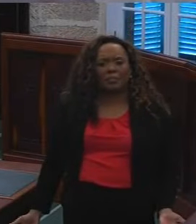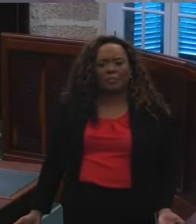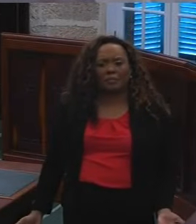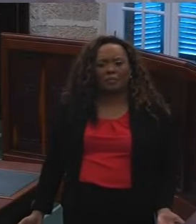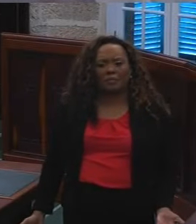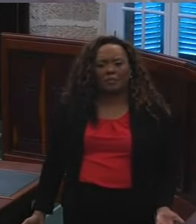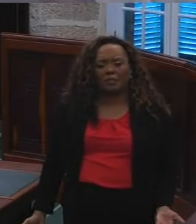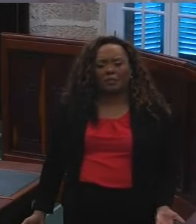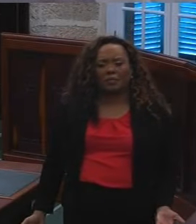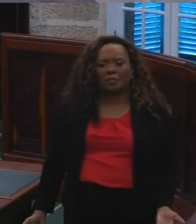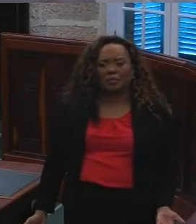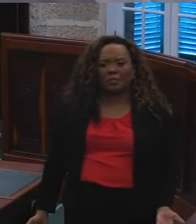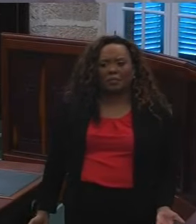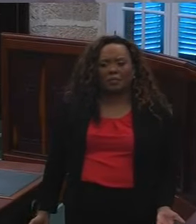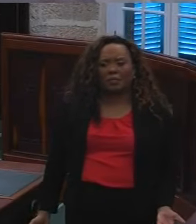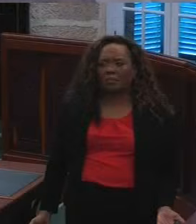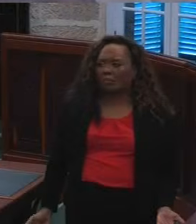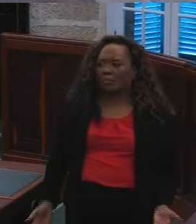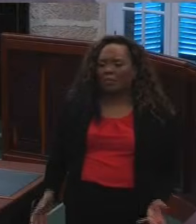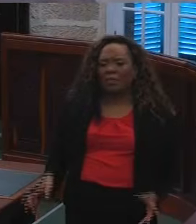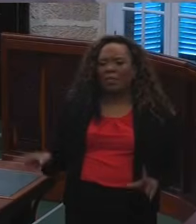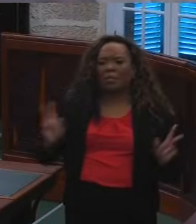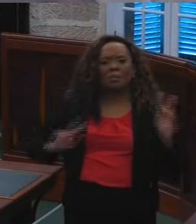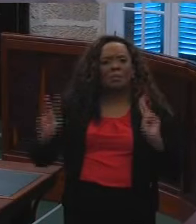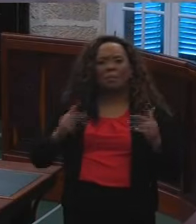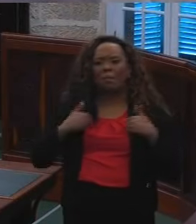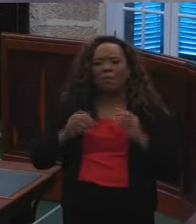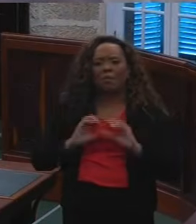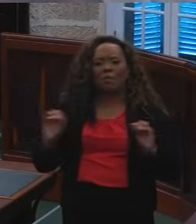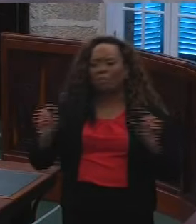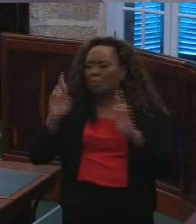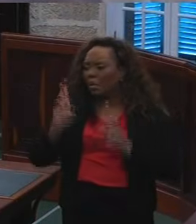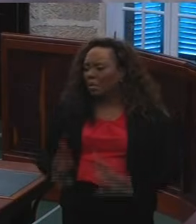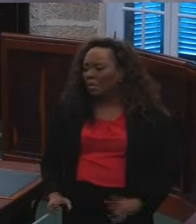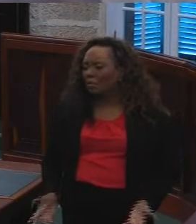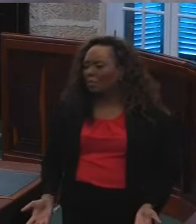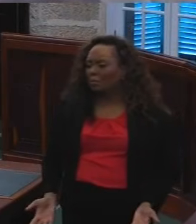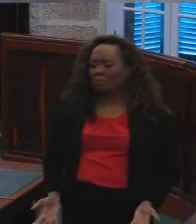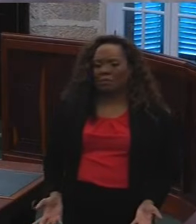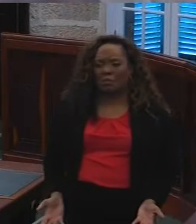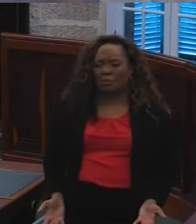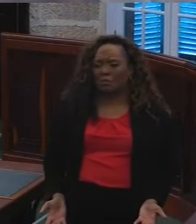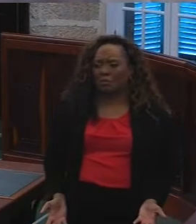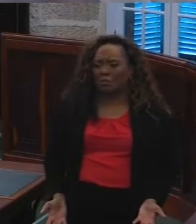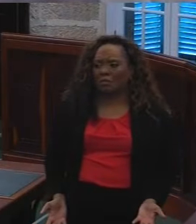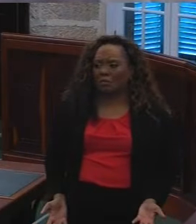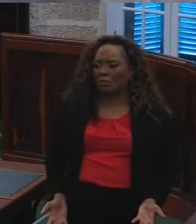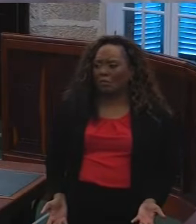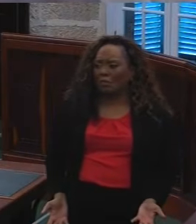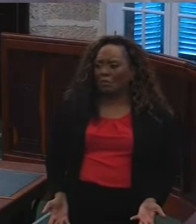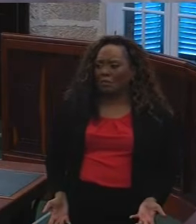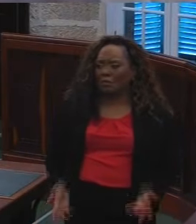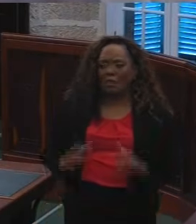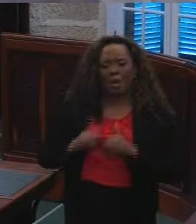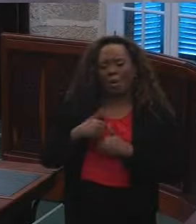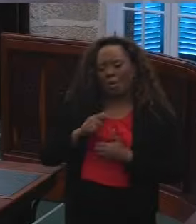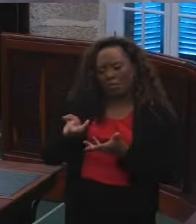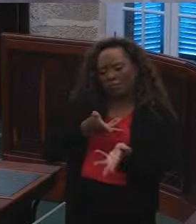there seems to be a lack of respect, irrespective of when it comes to the way how we treat to our